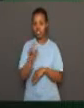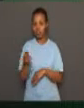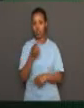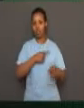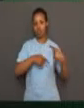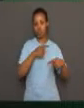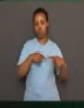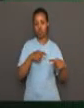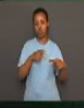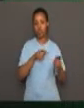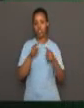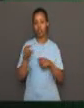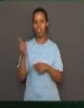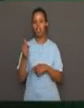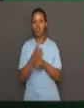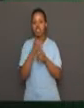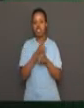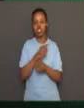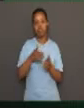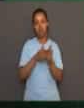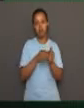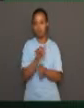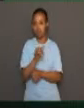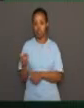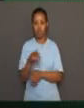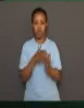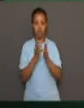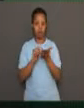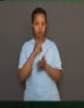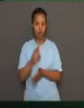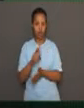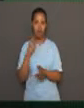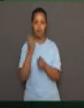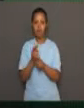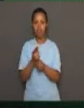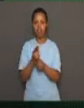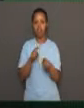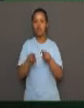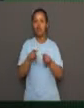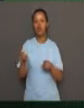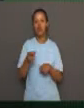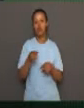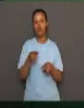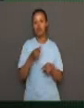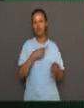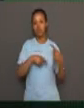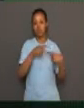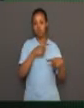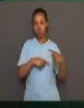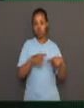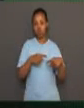that control the development of other creatures. In fact, some genes, like the Hox